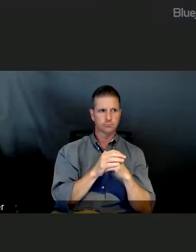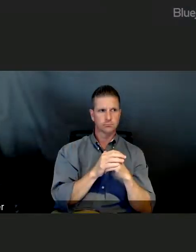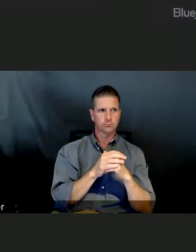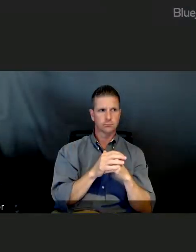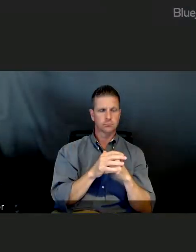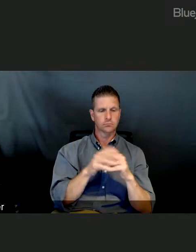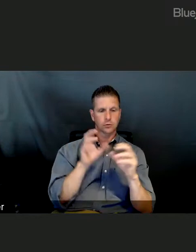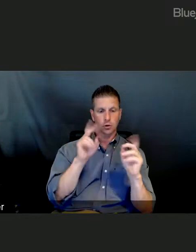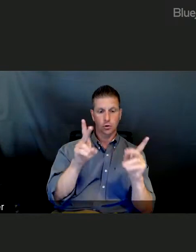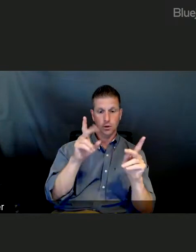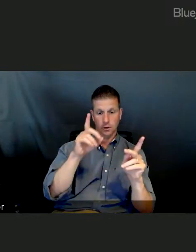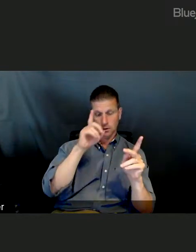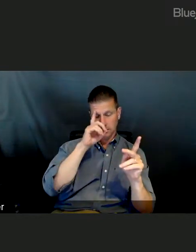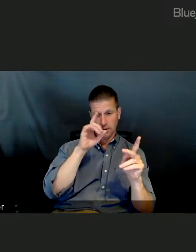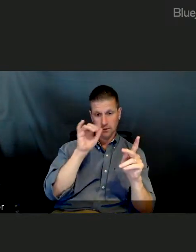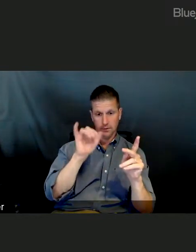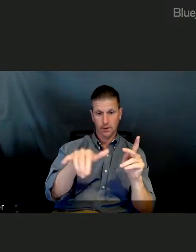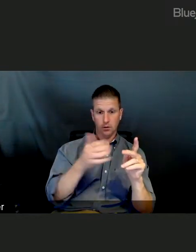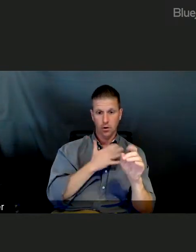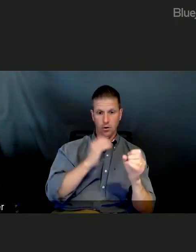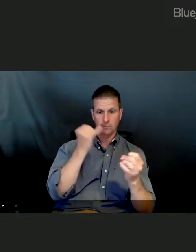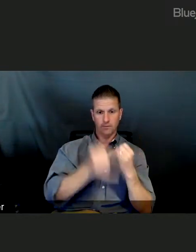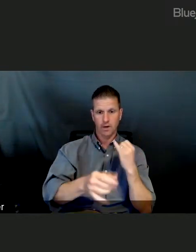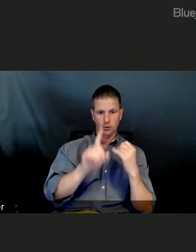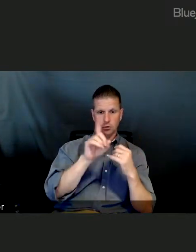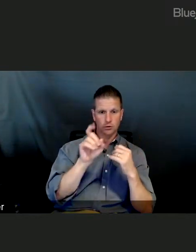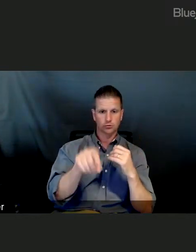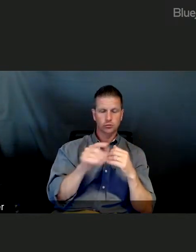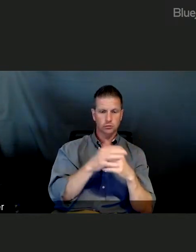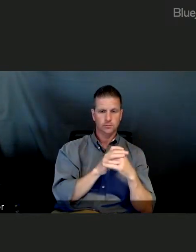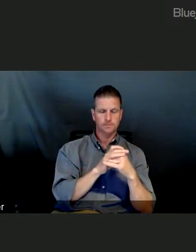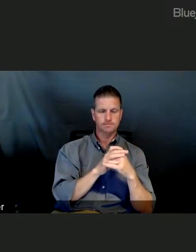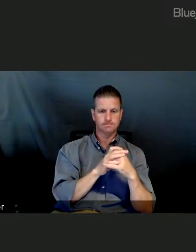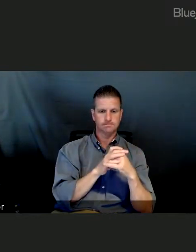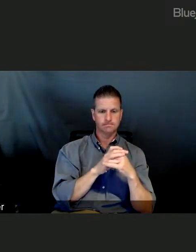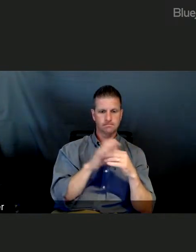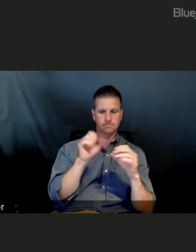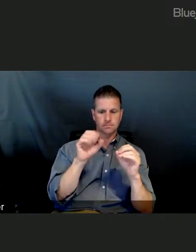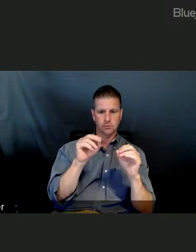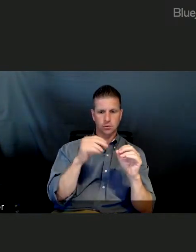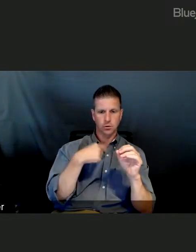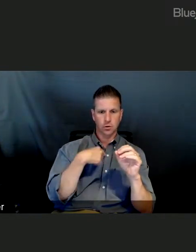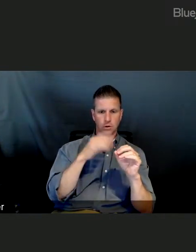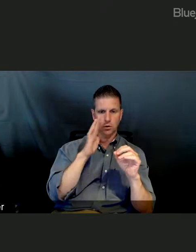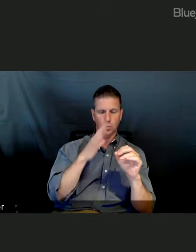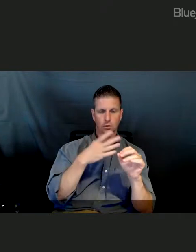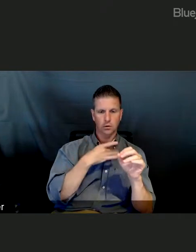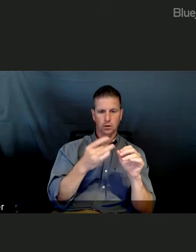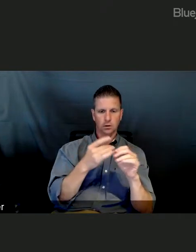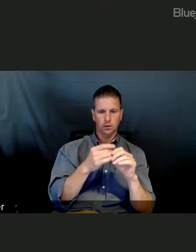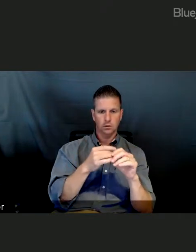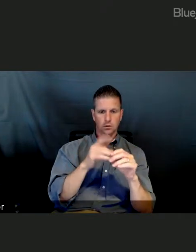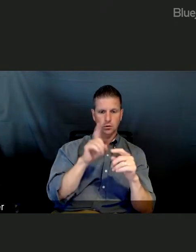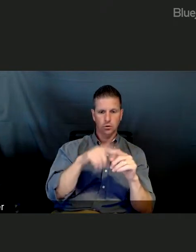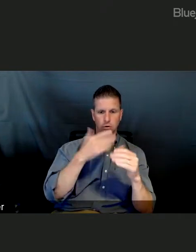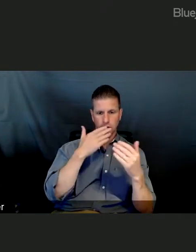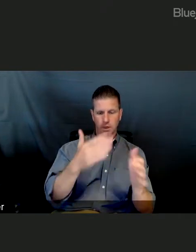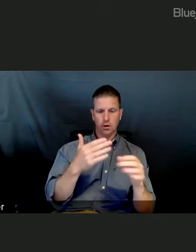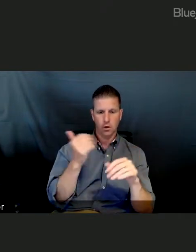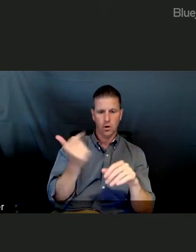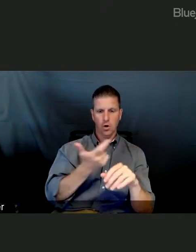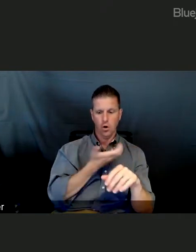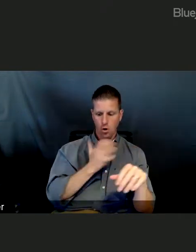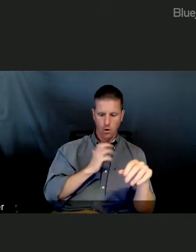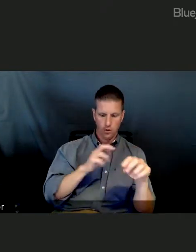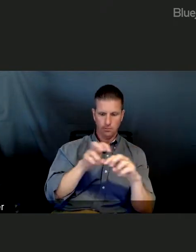Okay, I think that might be our final question. So I would like to thank all of our